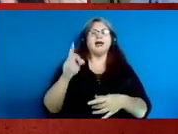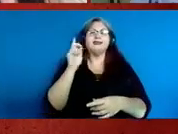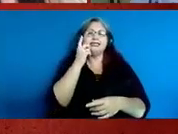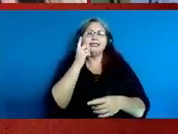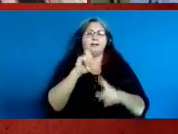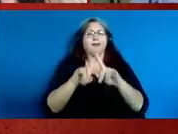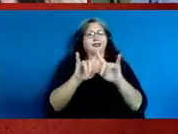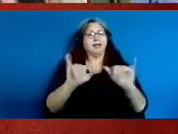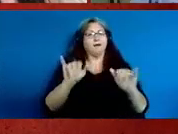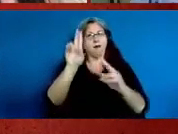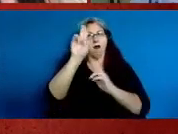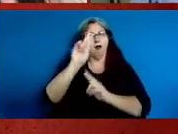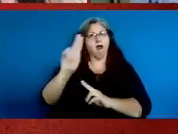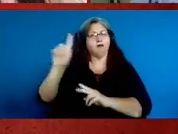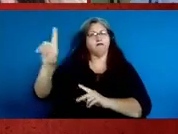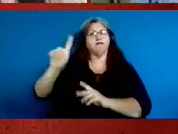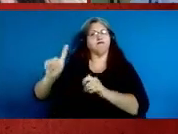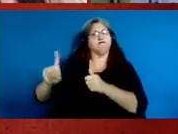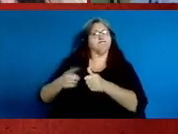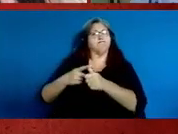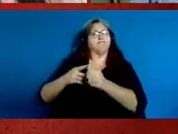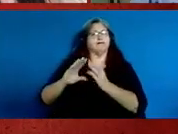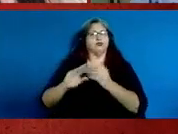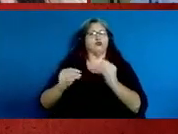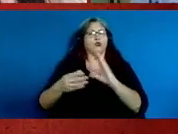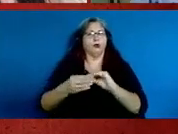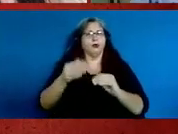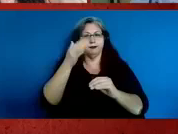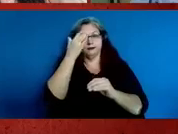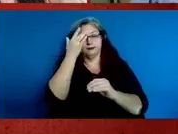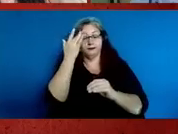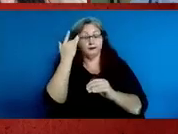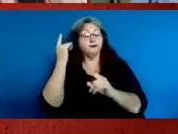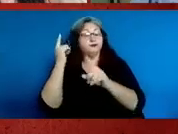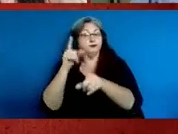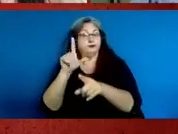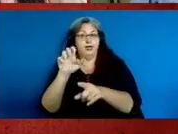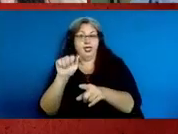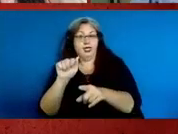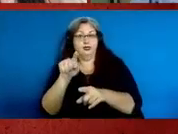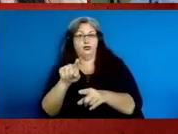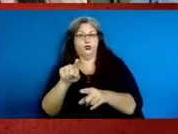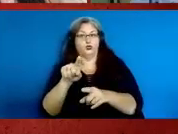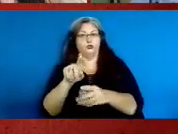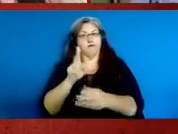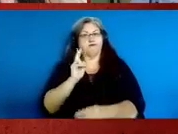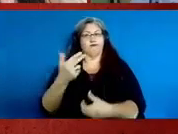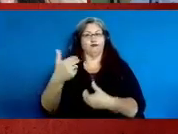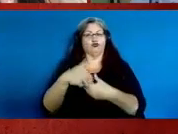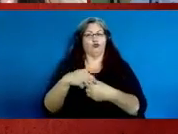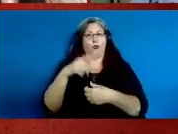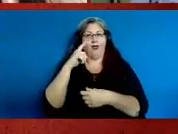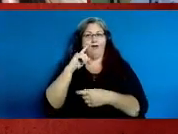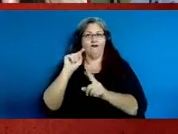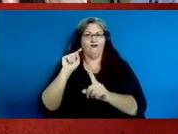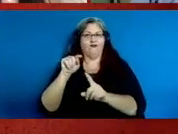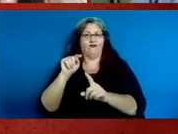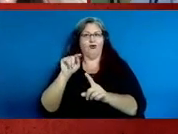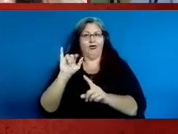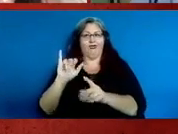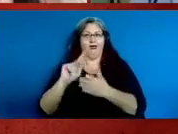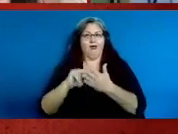the original story. Mm-hmm. And what about you, Lea? You know, when you signed on to this